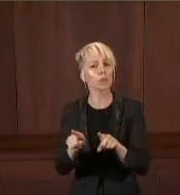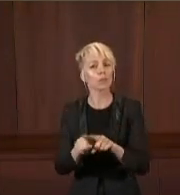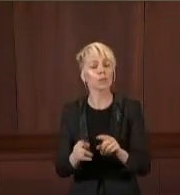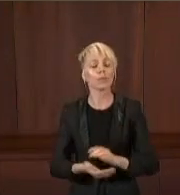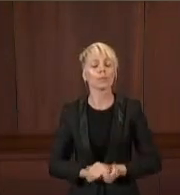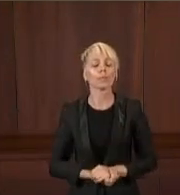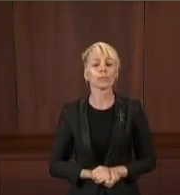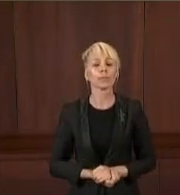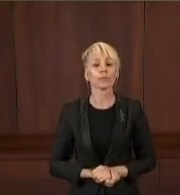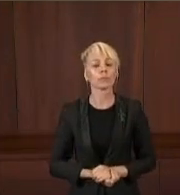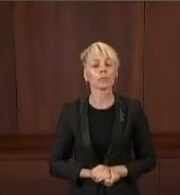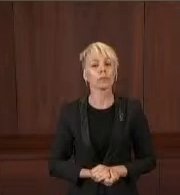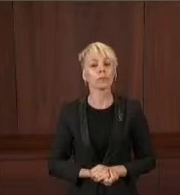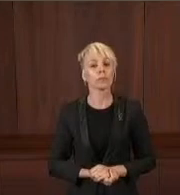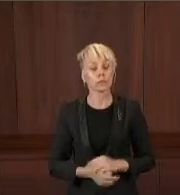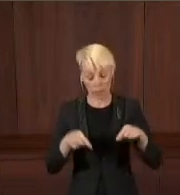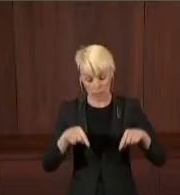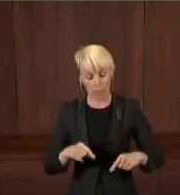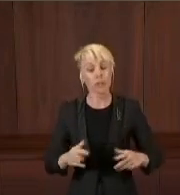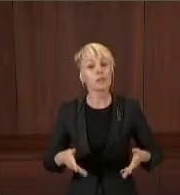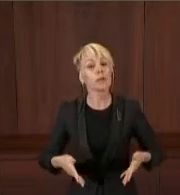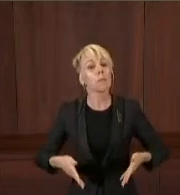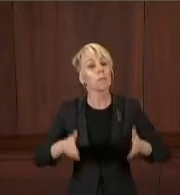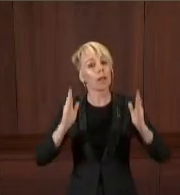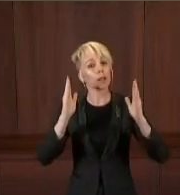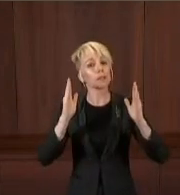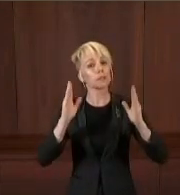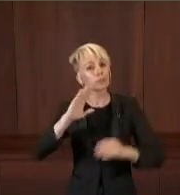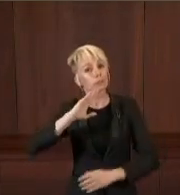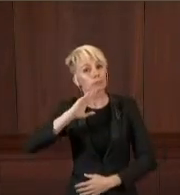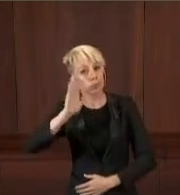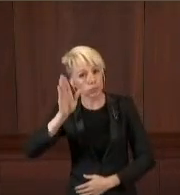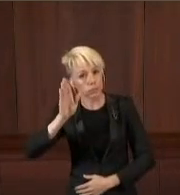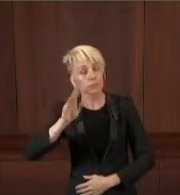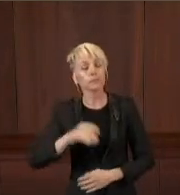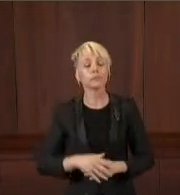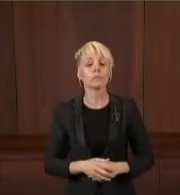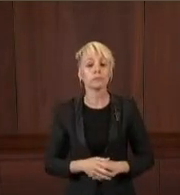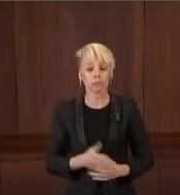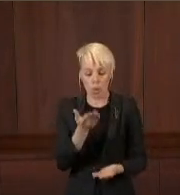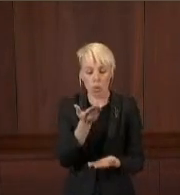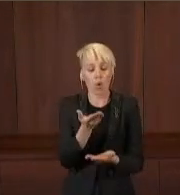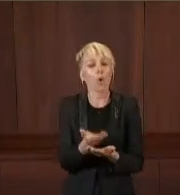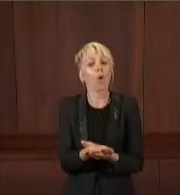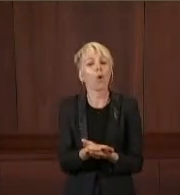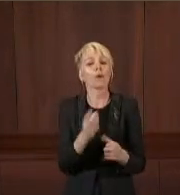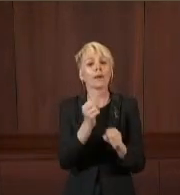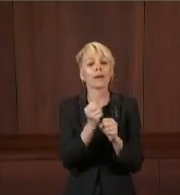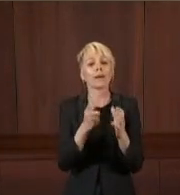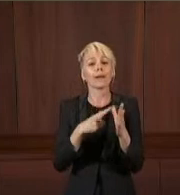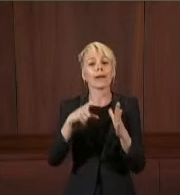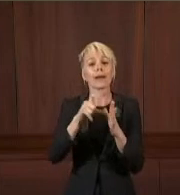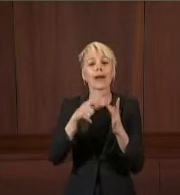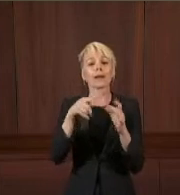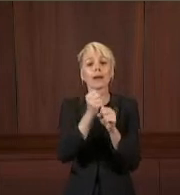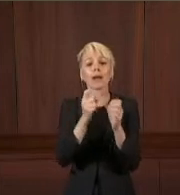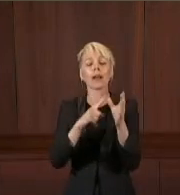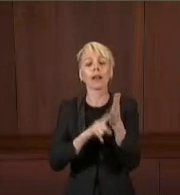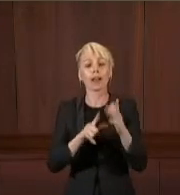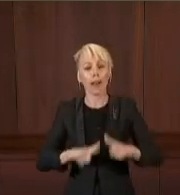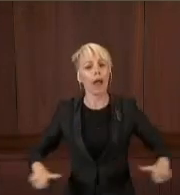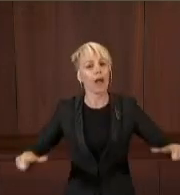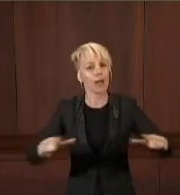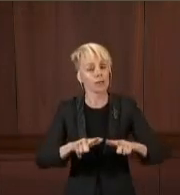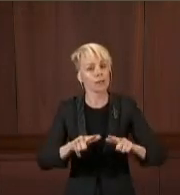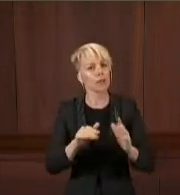The ANZAC Memorial, where this ceremony is being held, stands on Gadigal land. Known today as